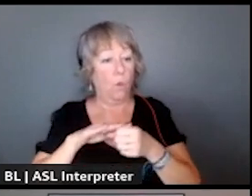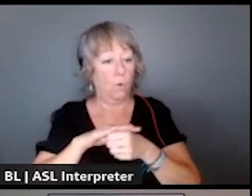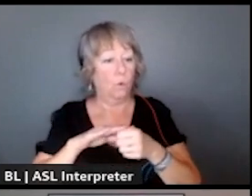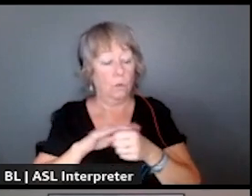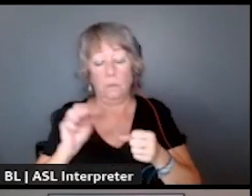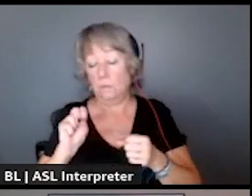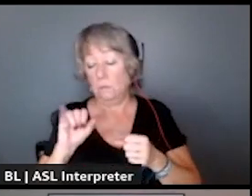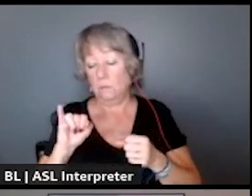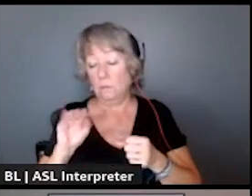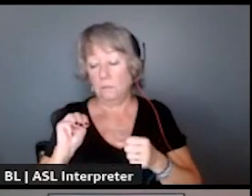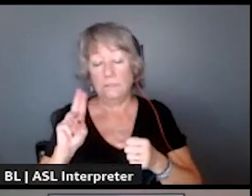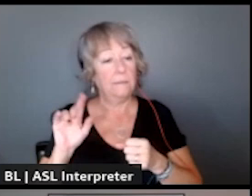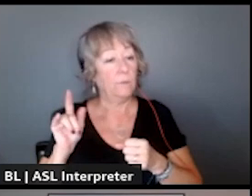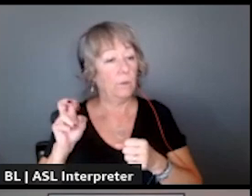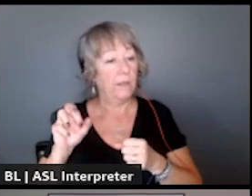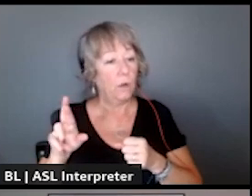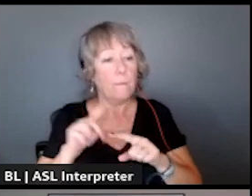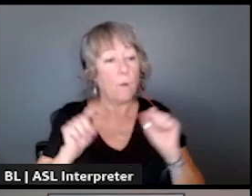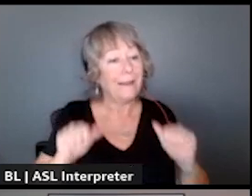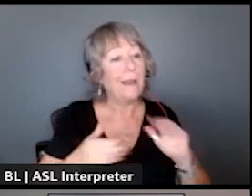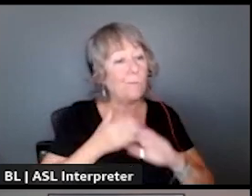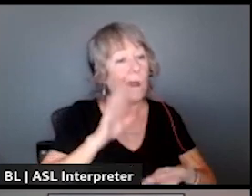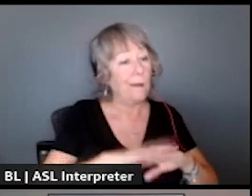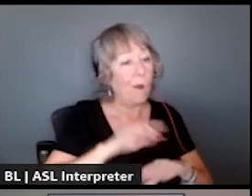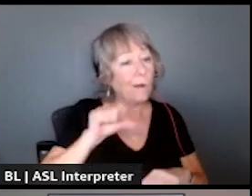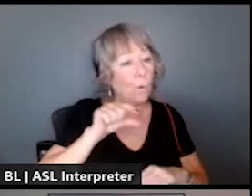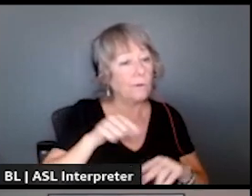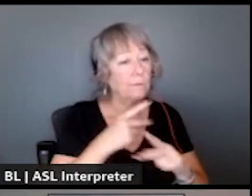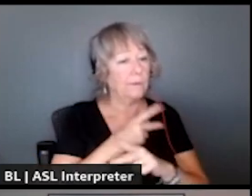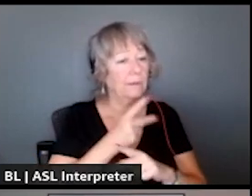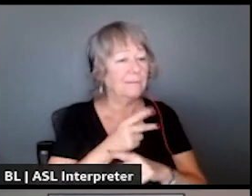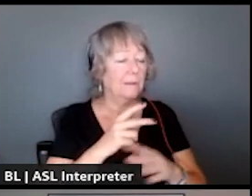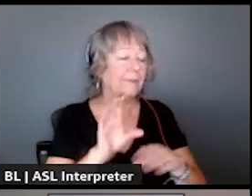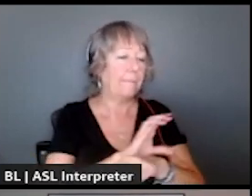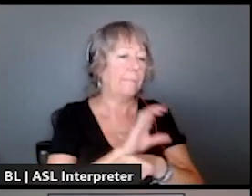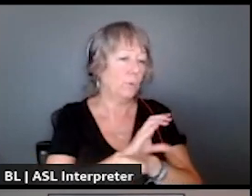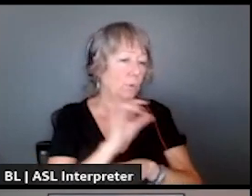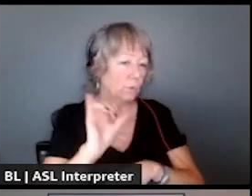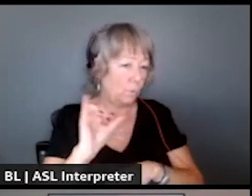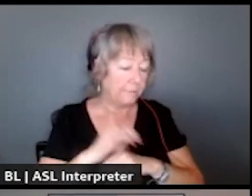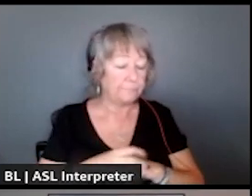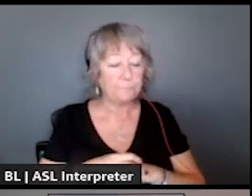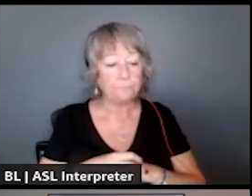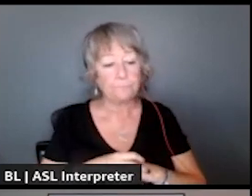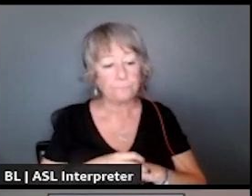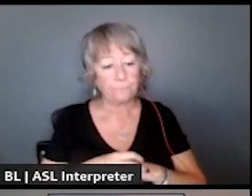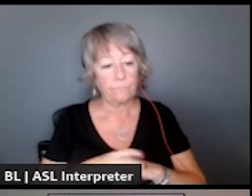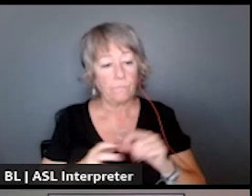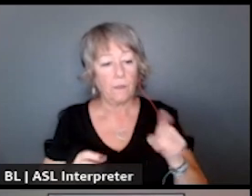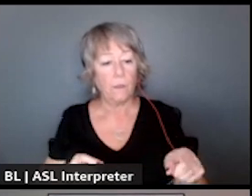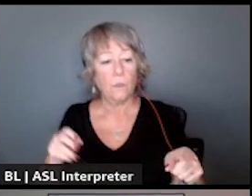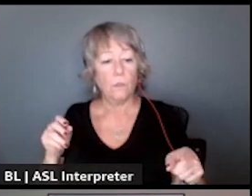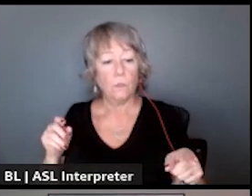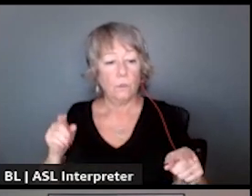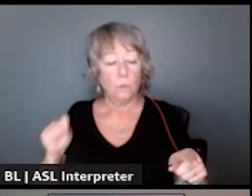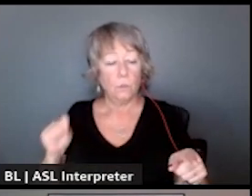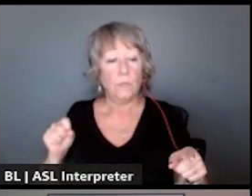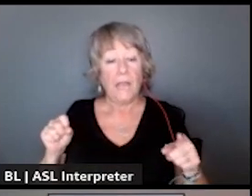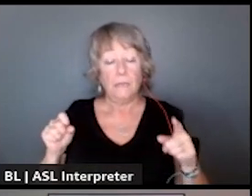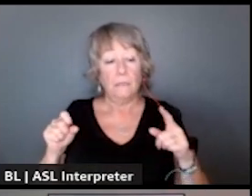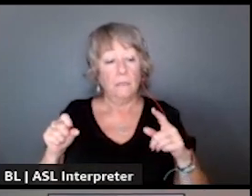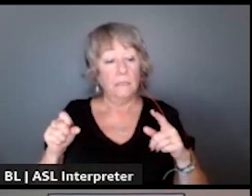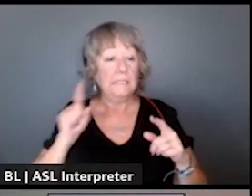that we have to do. And this is one of the usability improvements that we added. Within these 3 steps, you'll be able to start